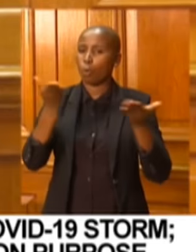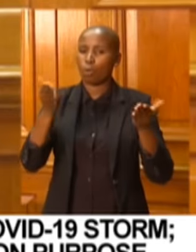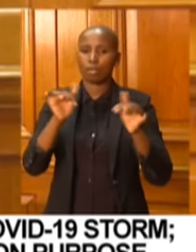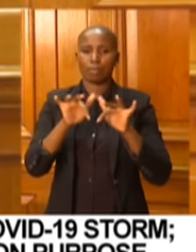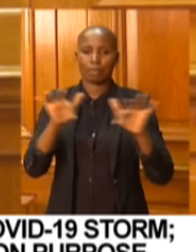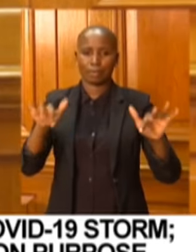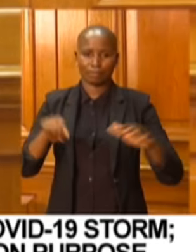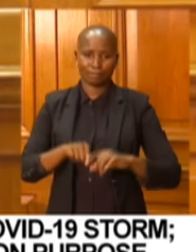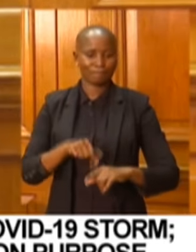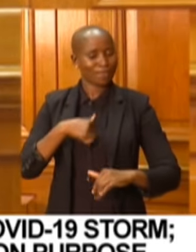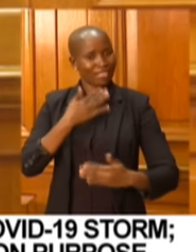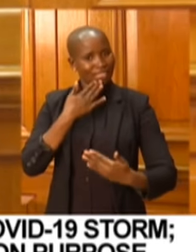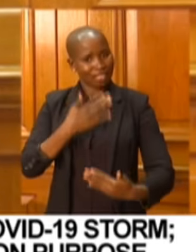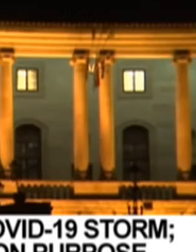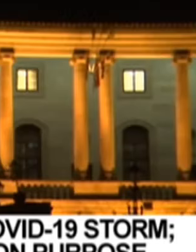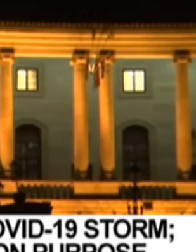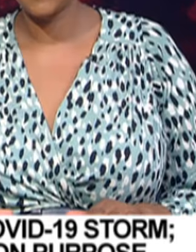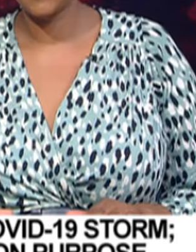I thank you.